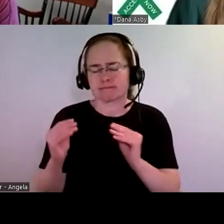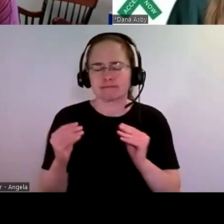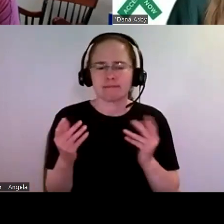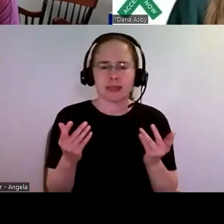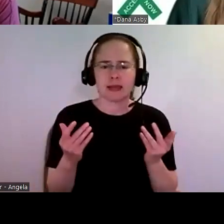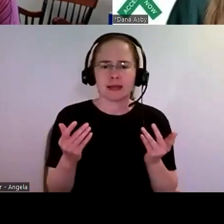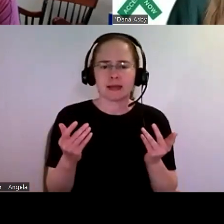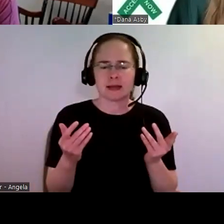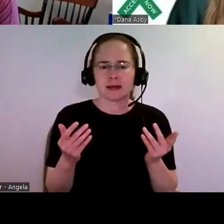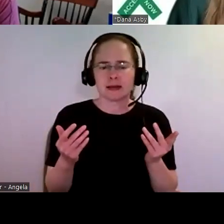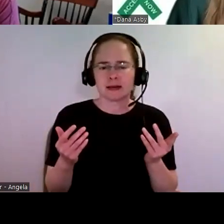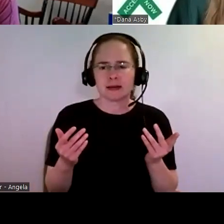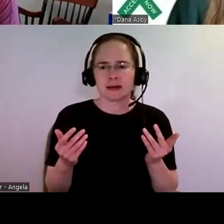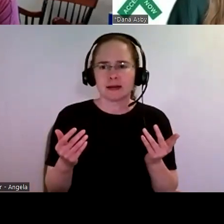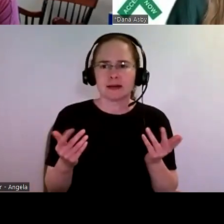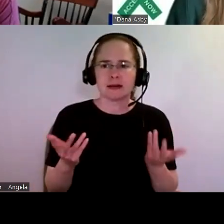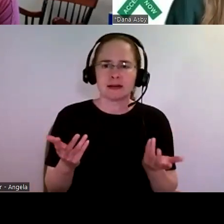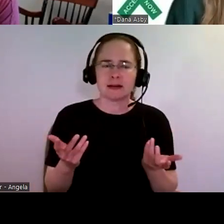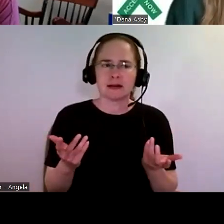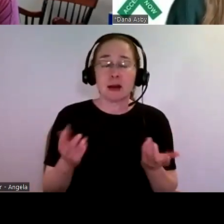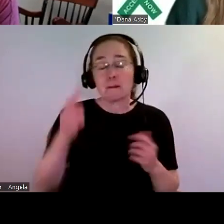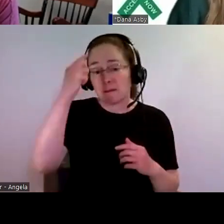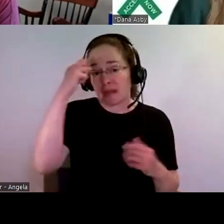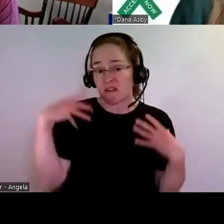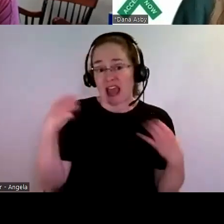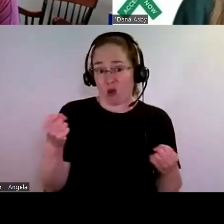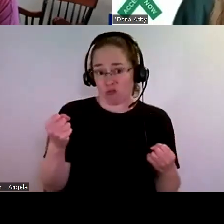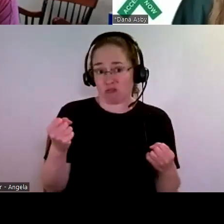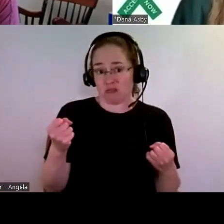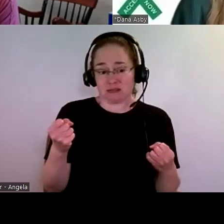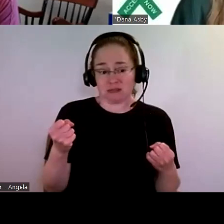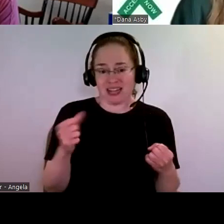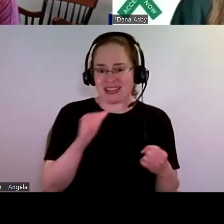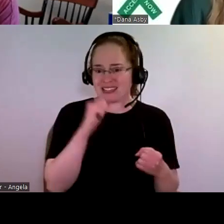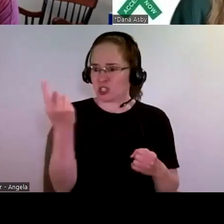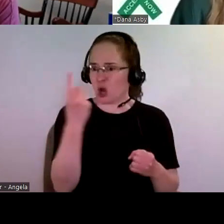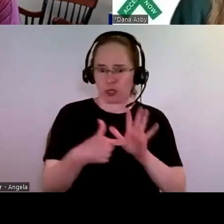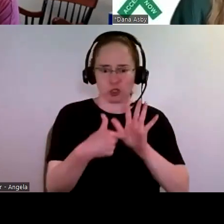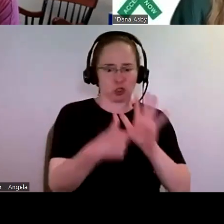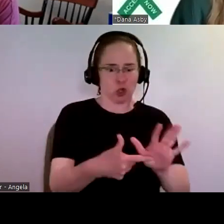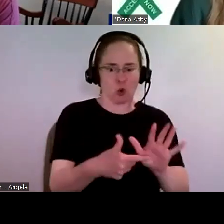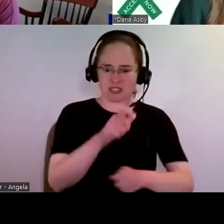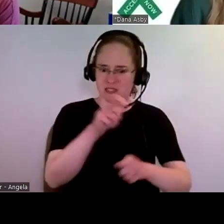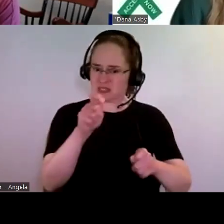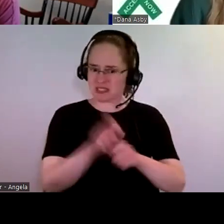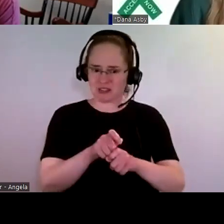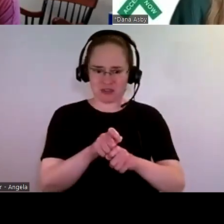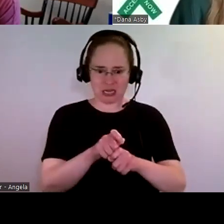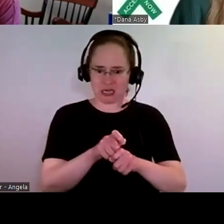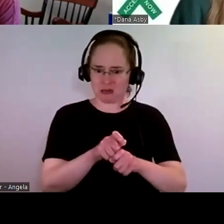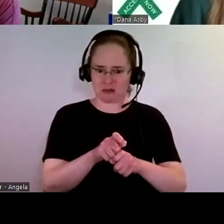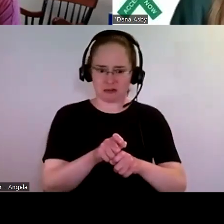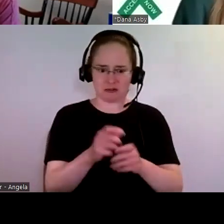them is that mental health conditions don't always present with the signs or symptoms of the mental health condition